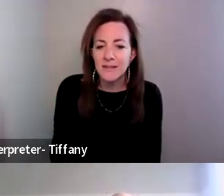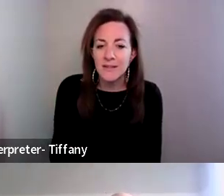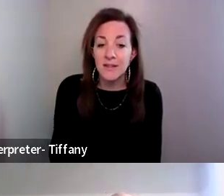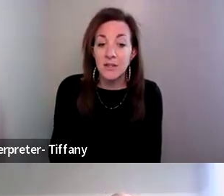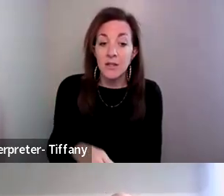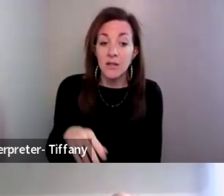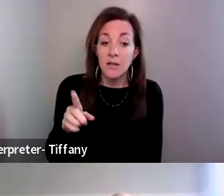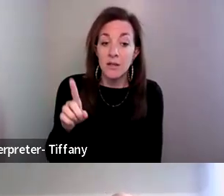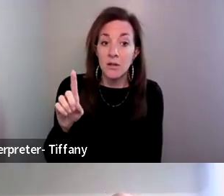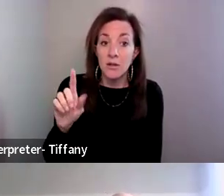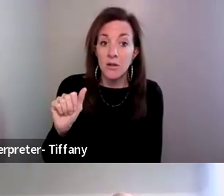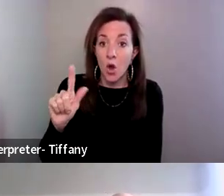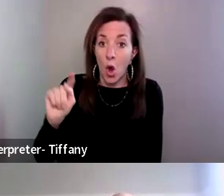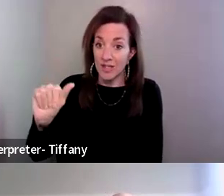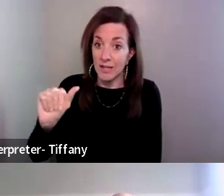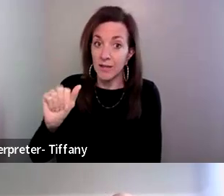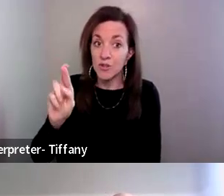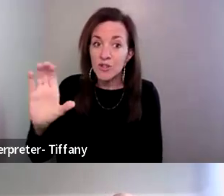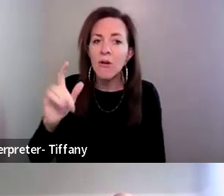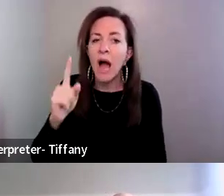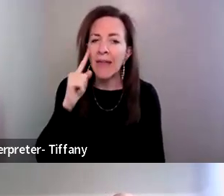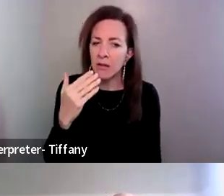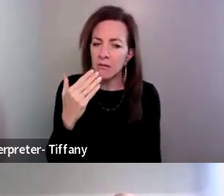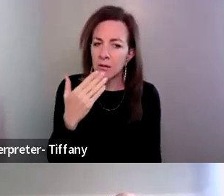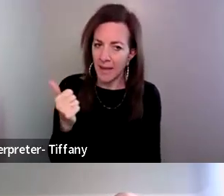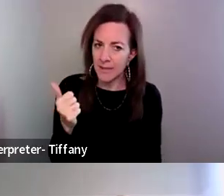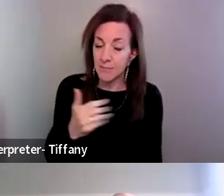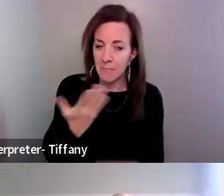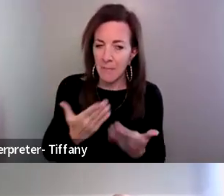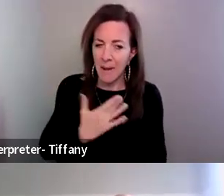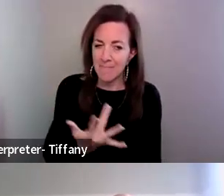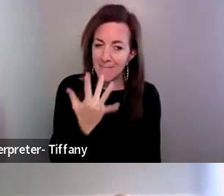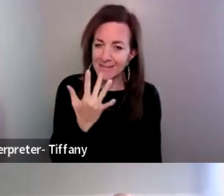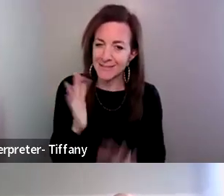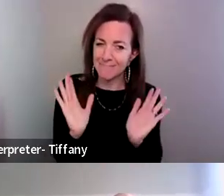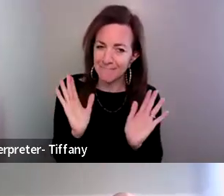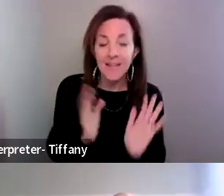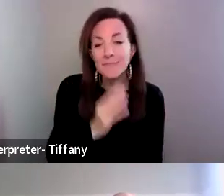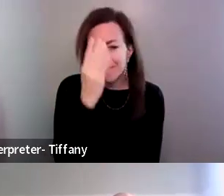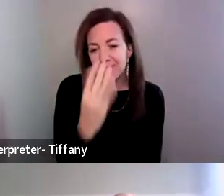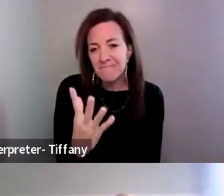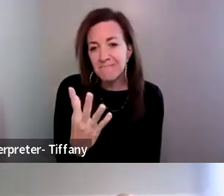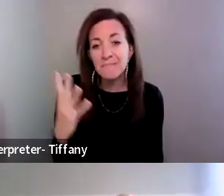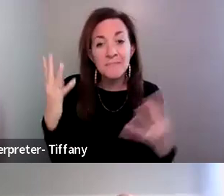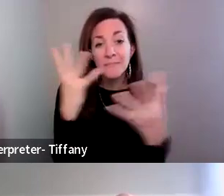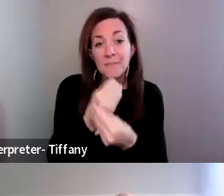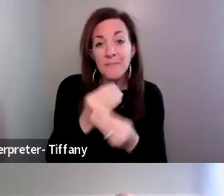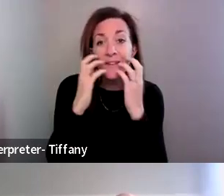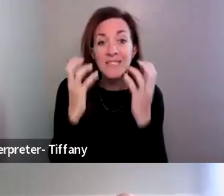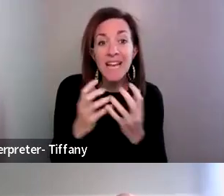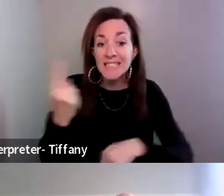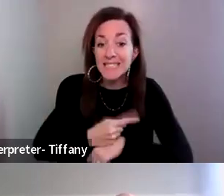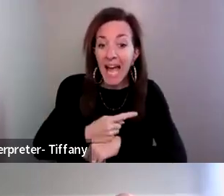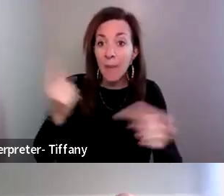which I think is the best regional center. It might be a little biased. And I am here to let you guys know about our lovely Santa Day. I'm coming